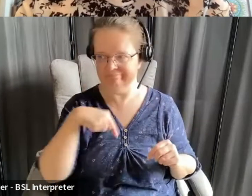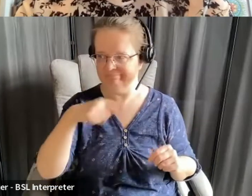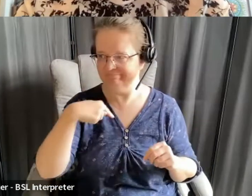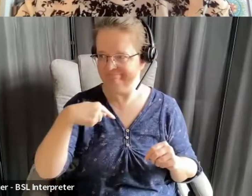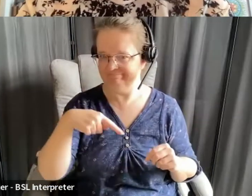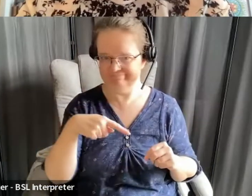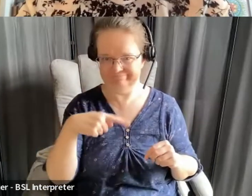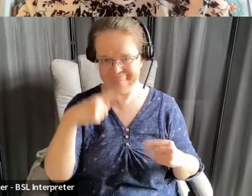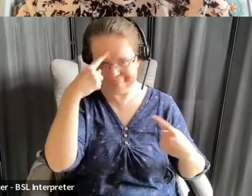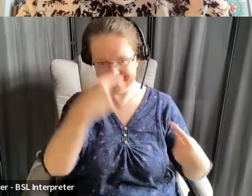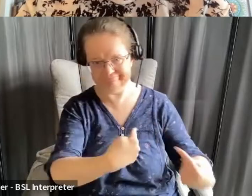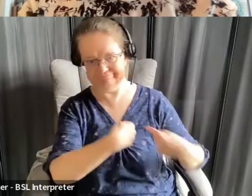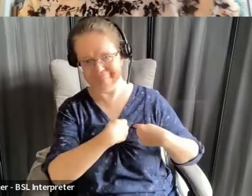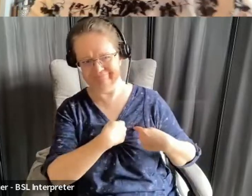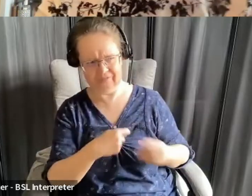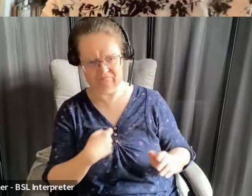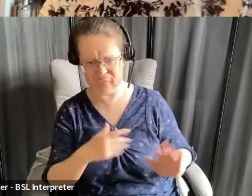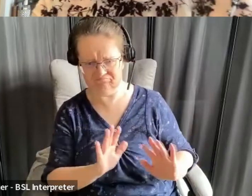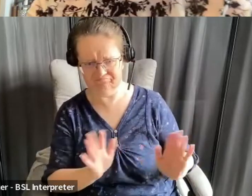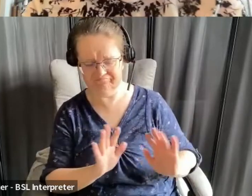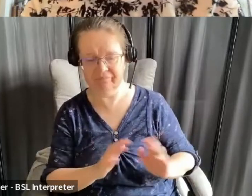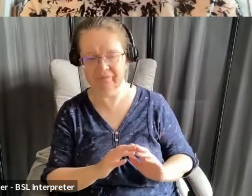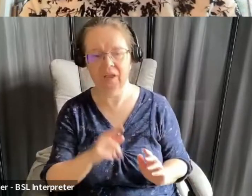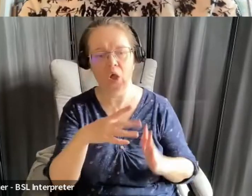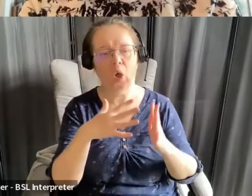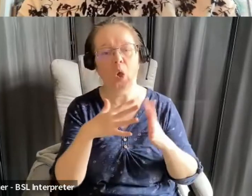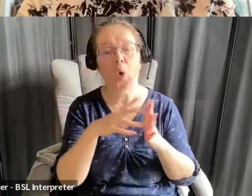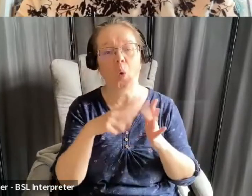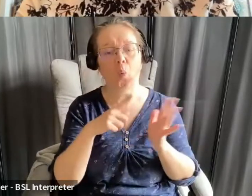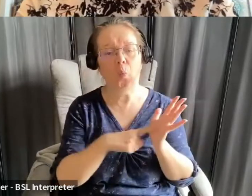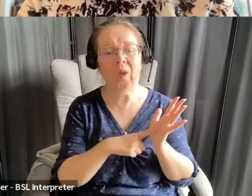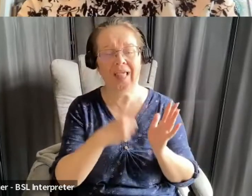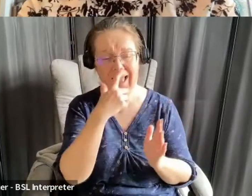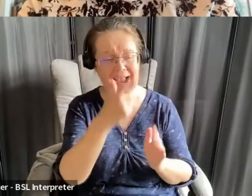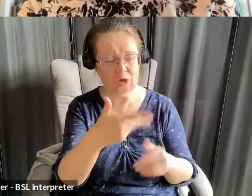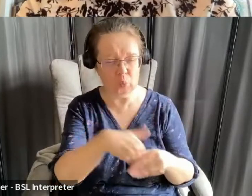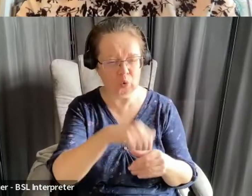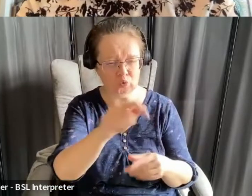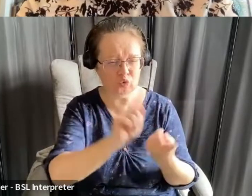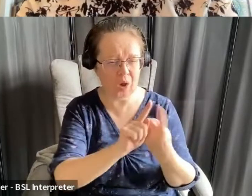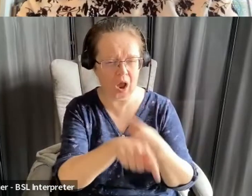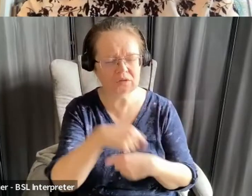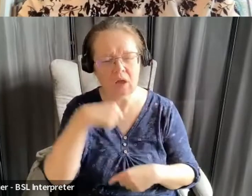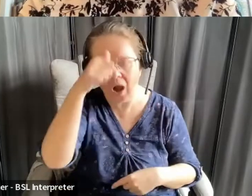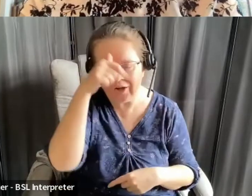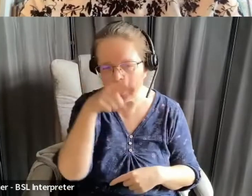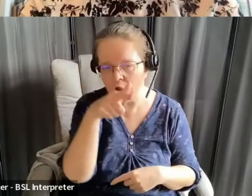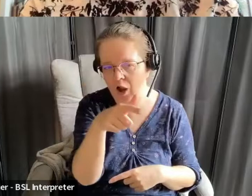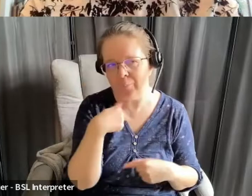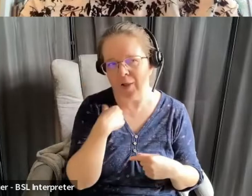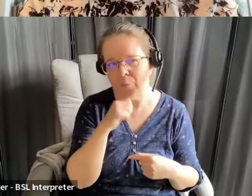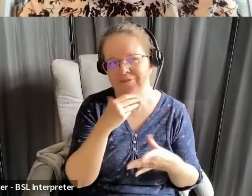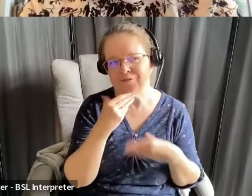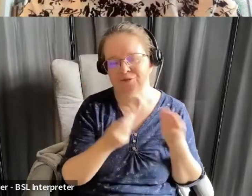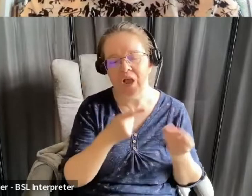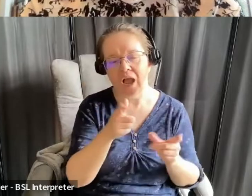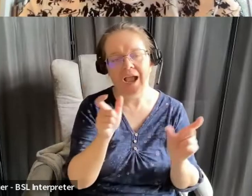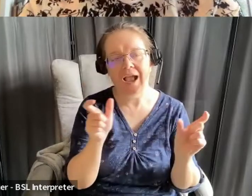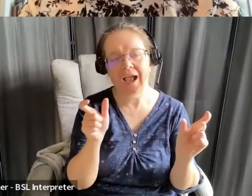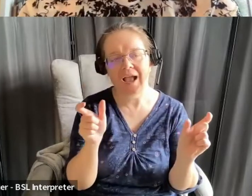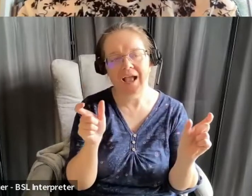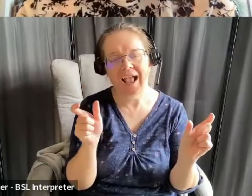not. And Will, if you could talk to this in your answer, because I know that you've got what I would describe as